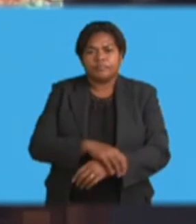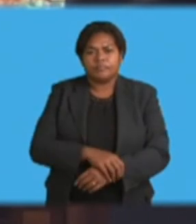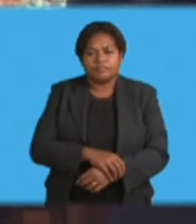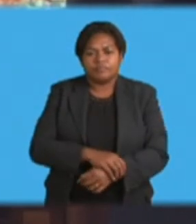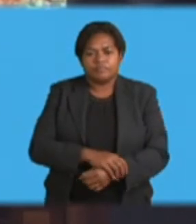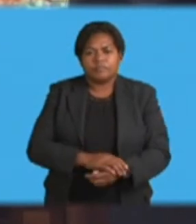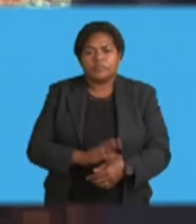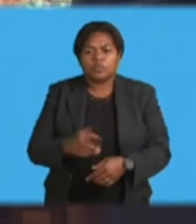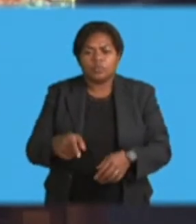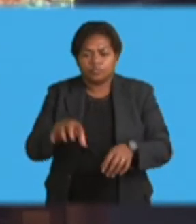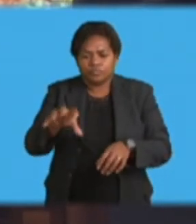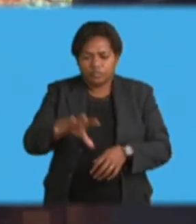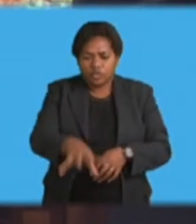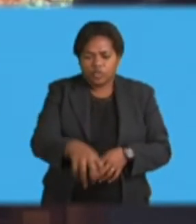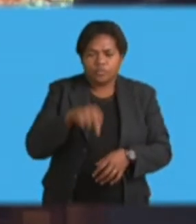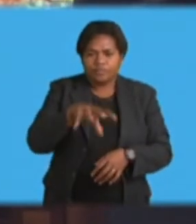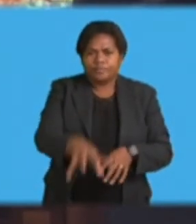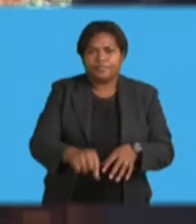Speaker. That's the river on the edge of